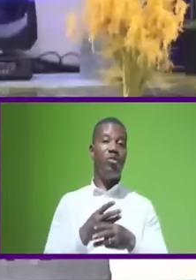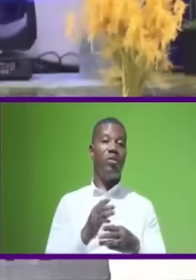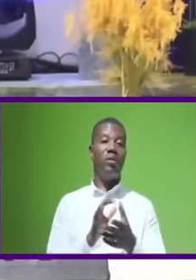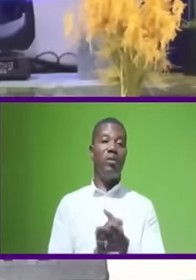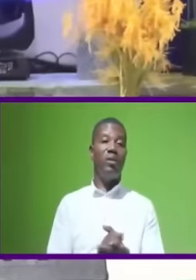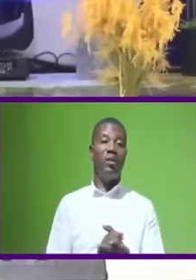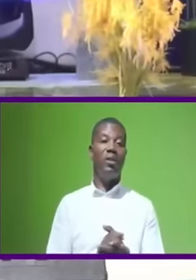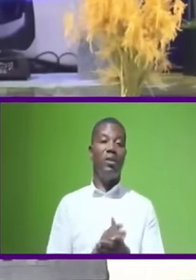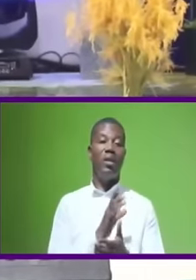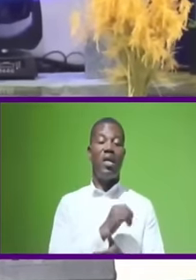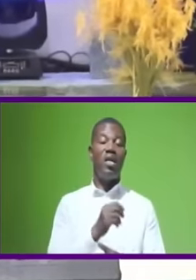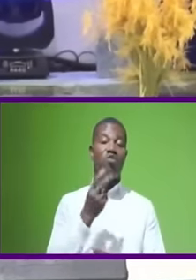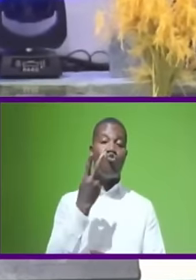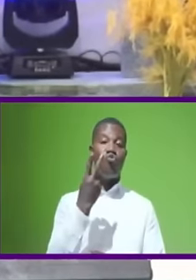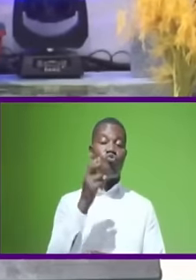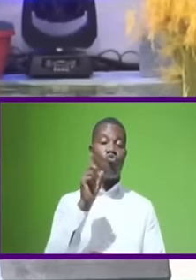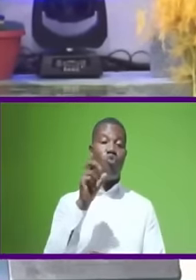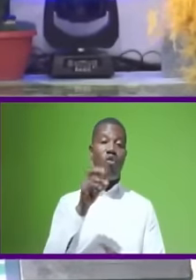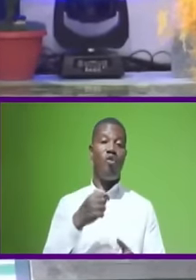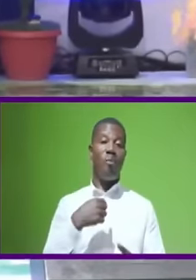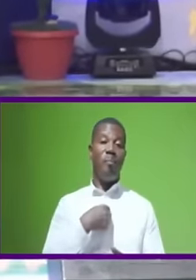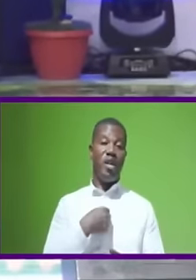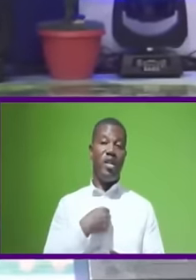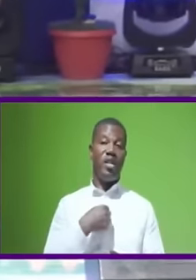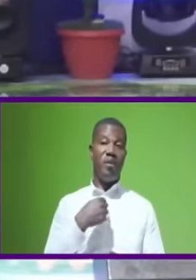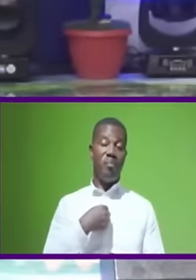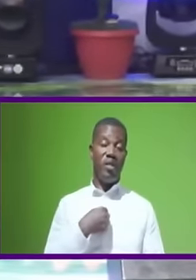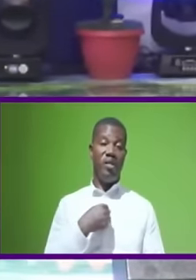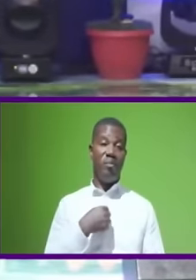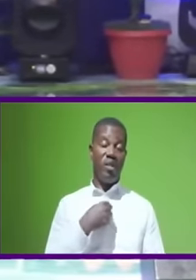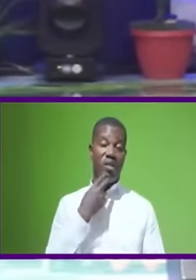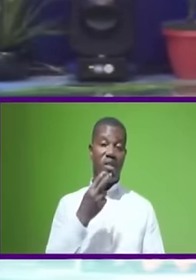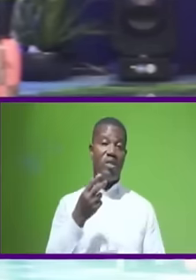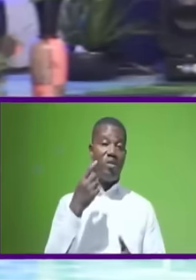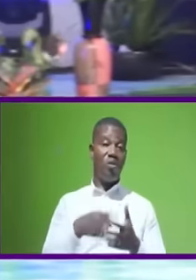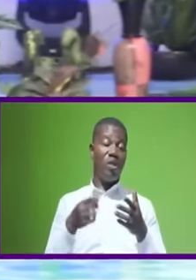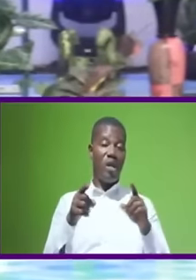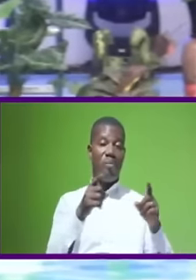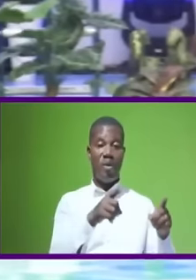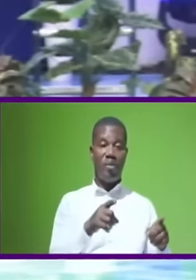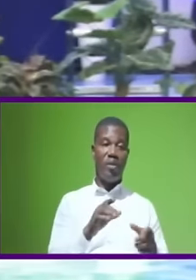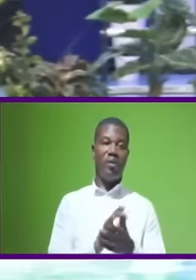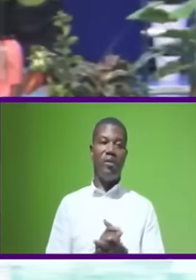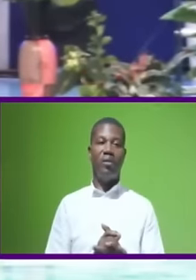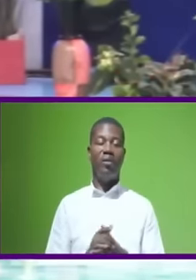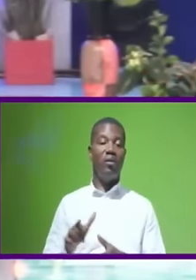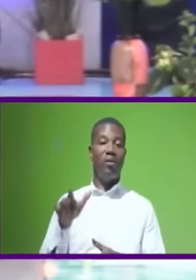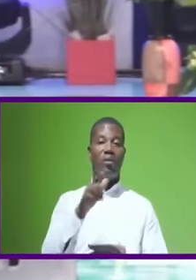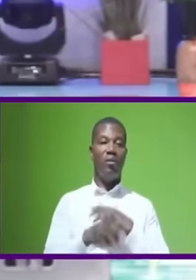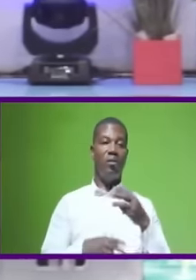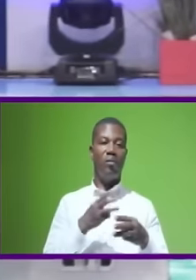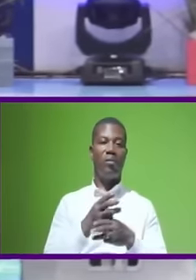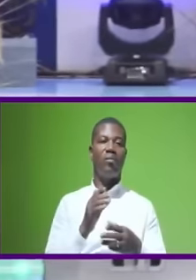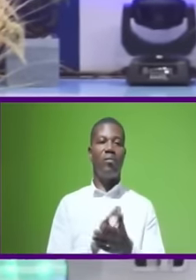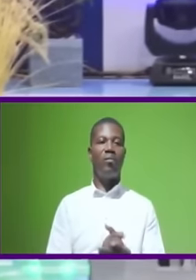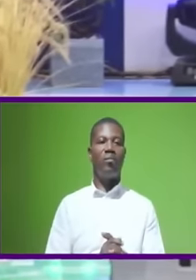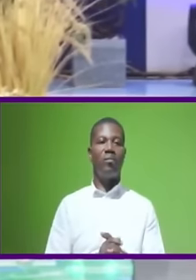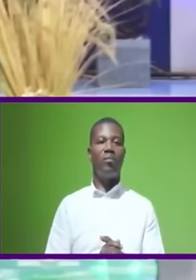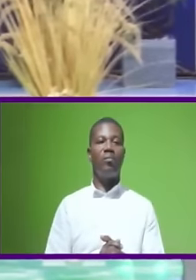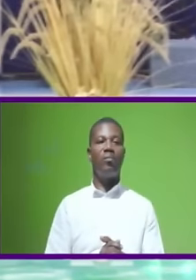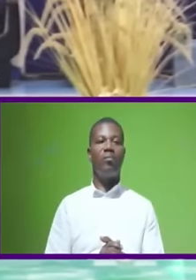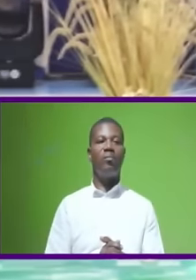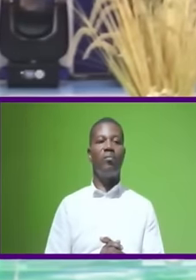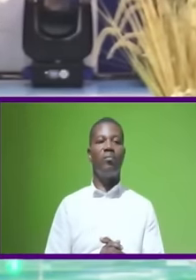ya 12. So I alone, look at what happened, all, what is happening all over the world, and that day who